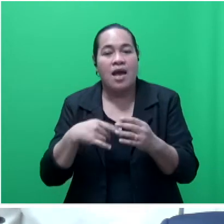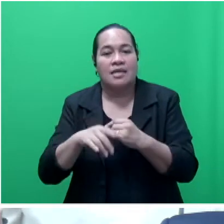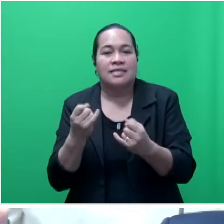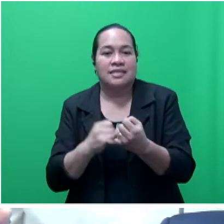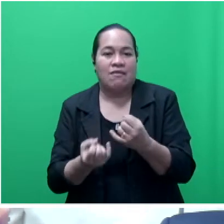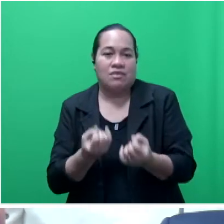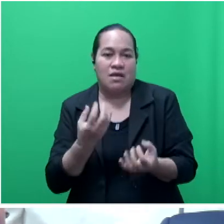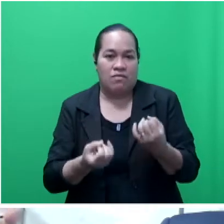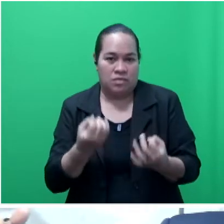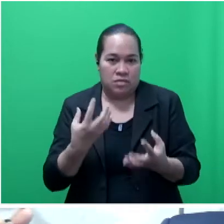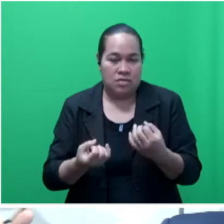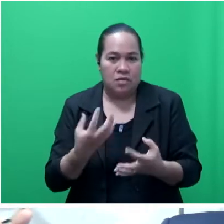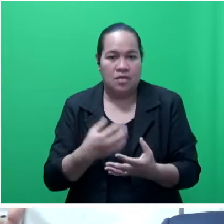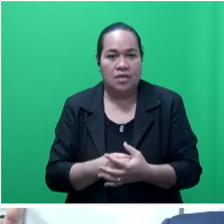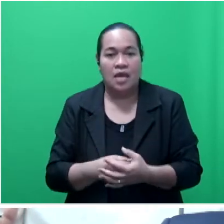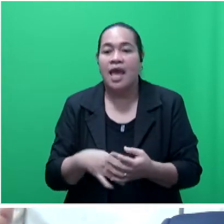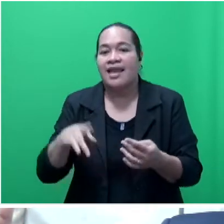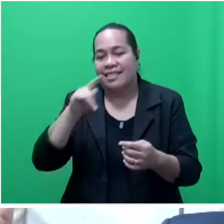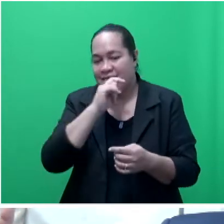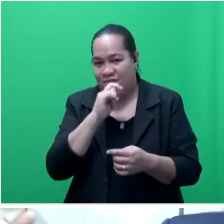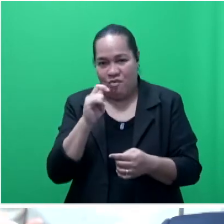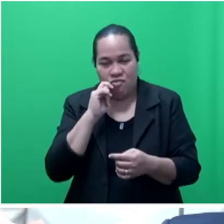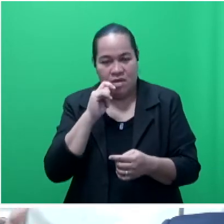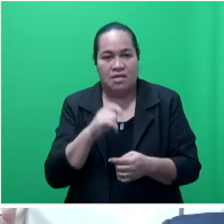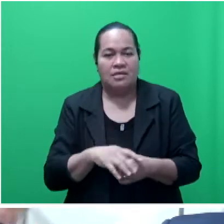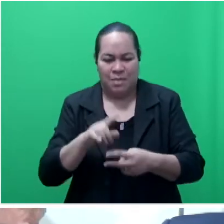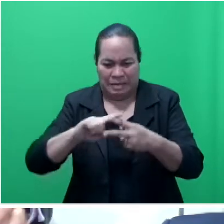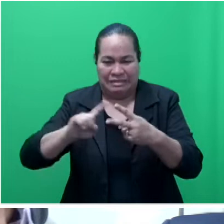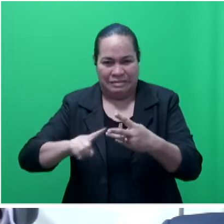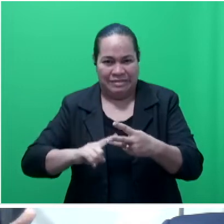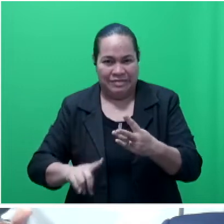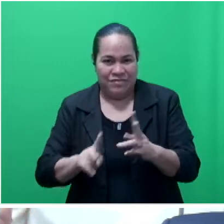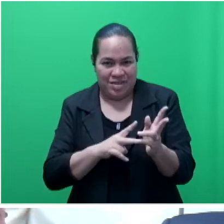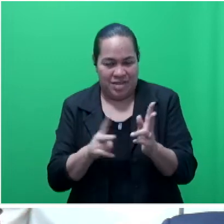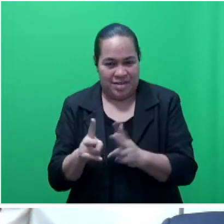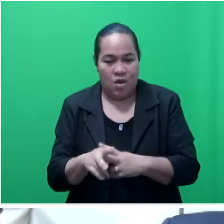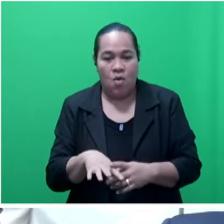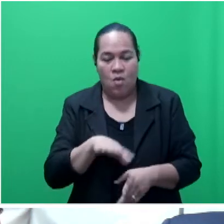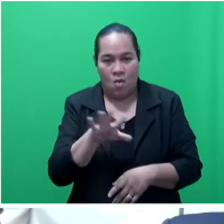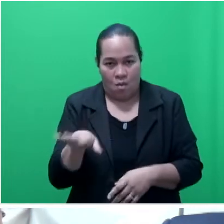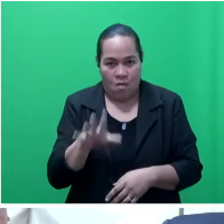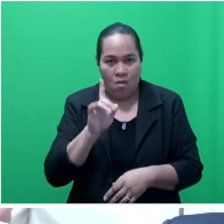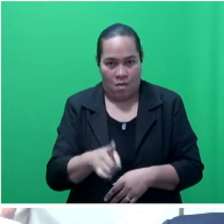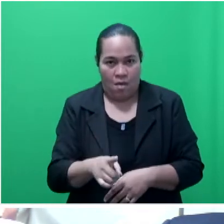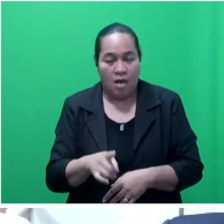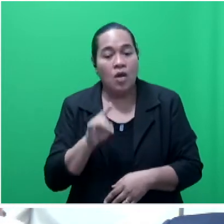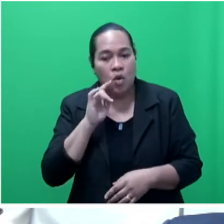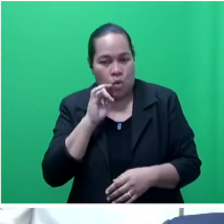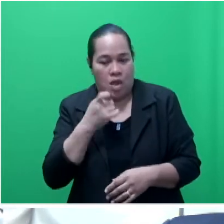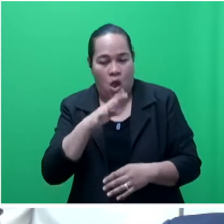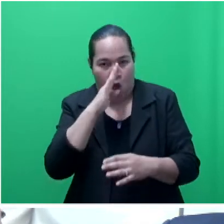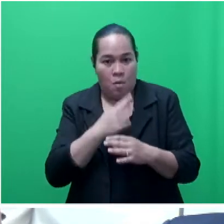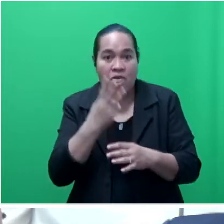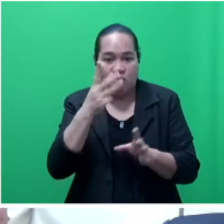Savusavu, and Rekeniwai, and Buruto in Tavyuni. So these are the ones, Mr. Speaker, sir, that of course will be connected in the next 3 financial